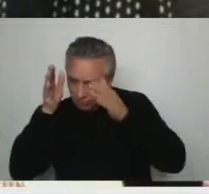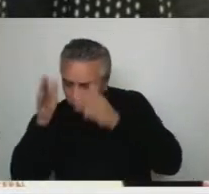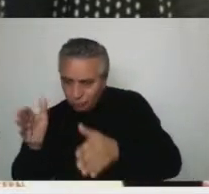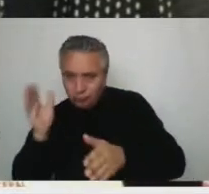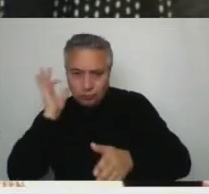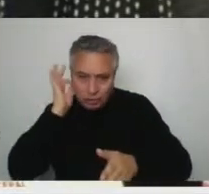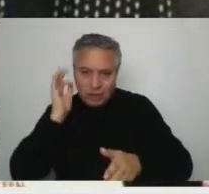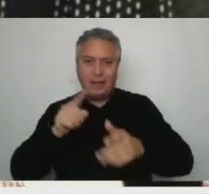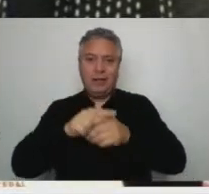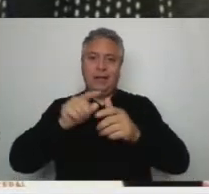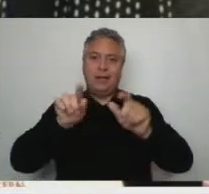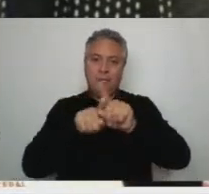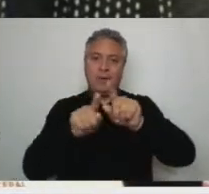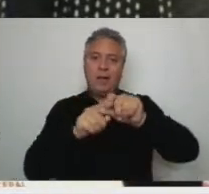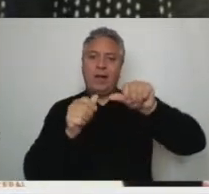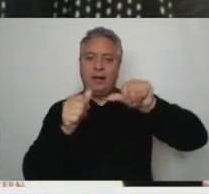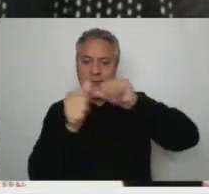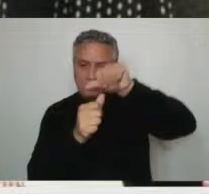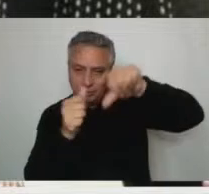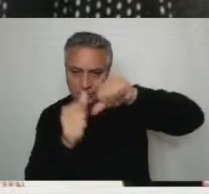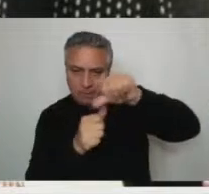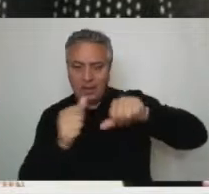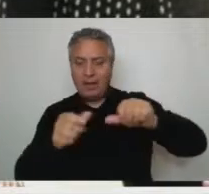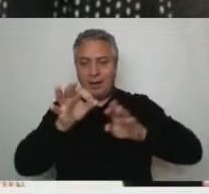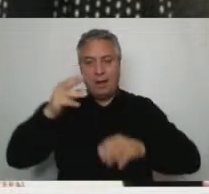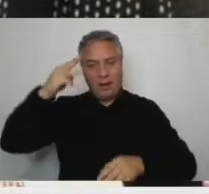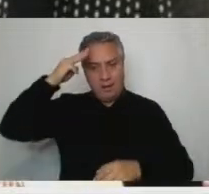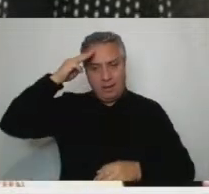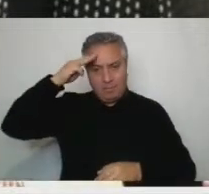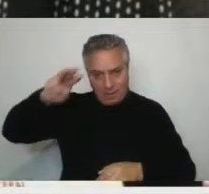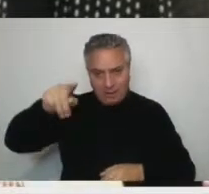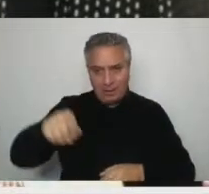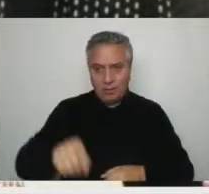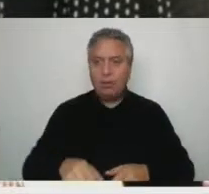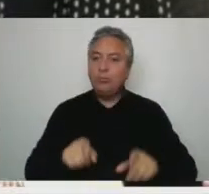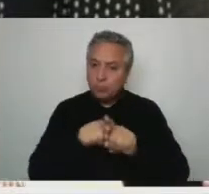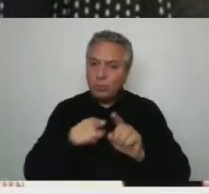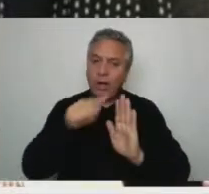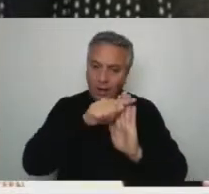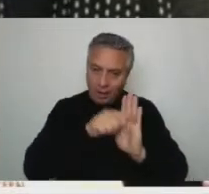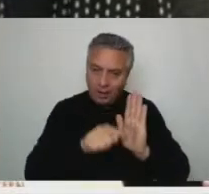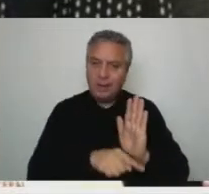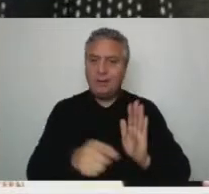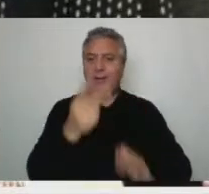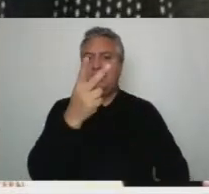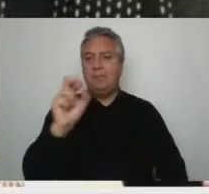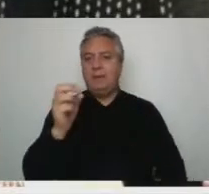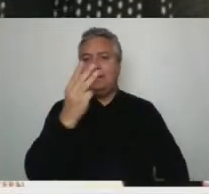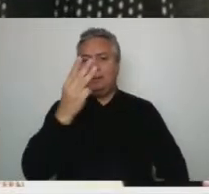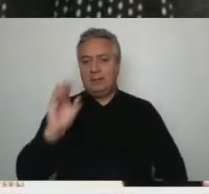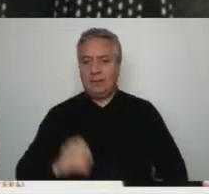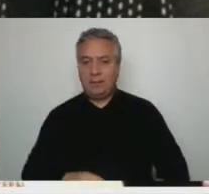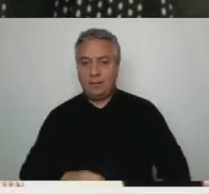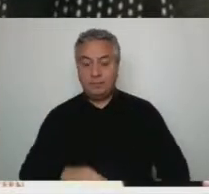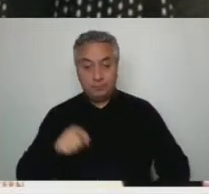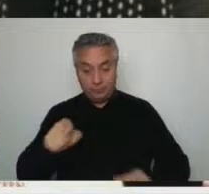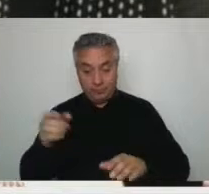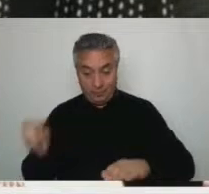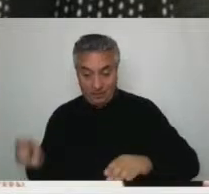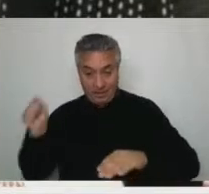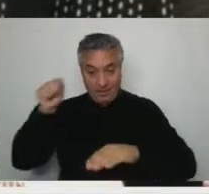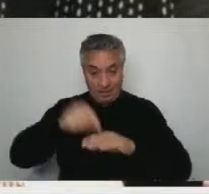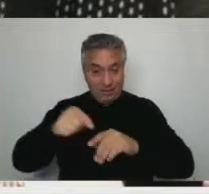social stratification in Mexico. She has provided assistance on the 2030 agenda. Before coming to ECLAC, she